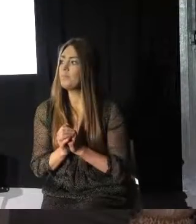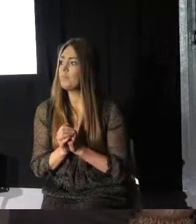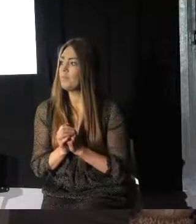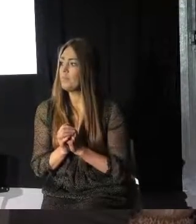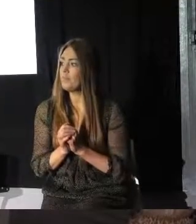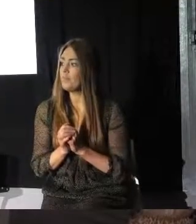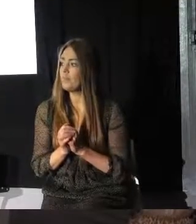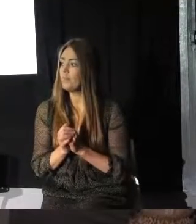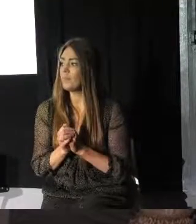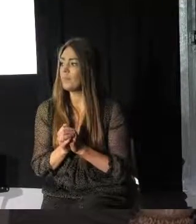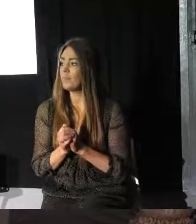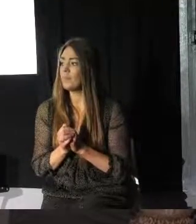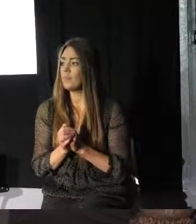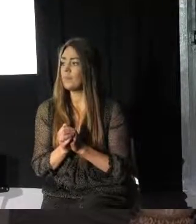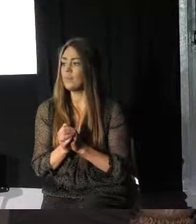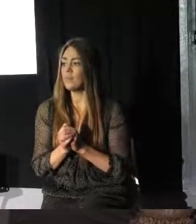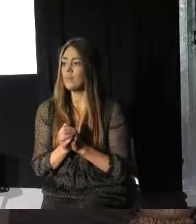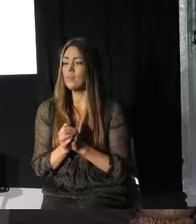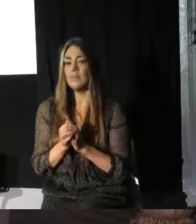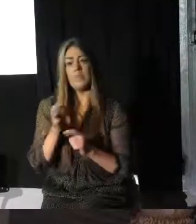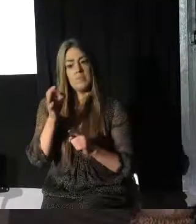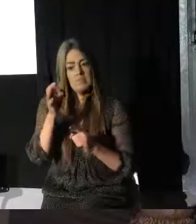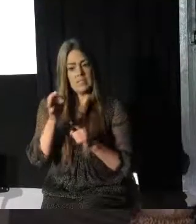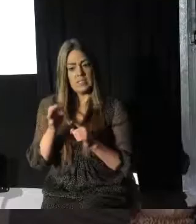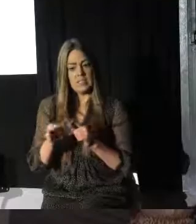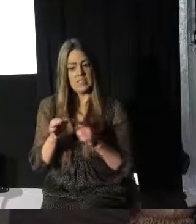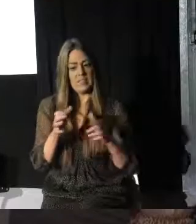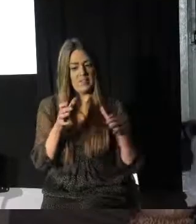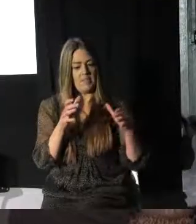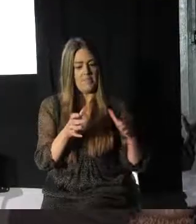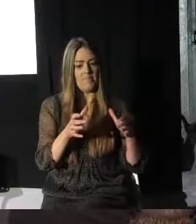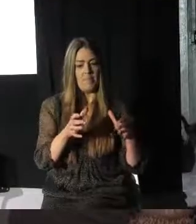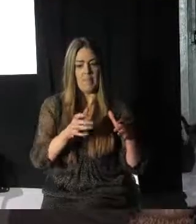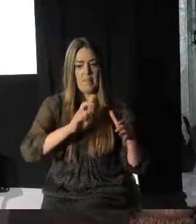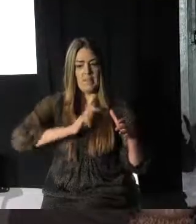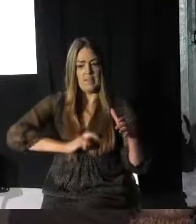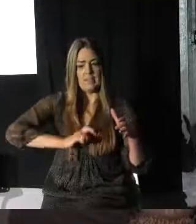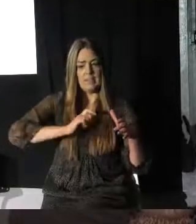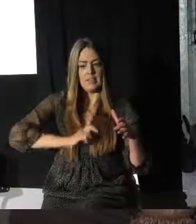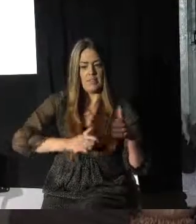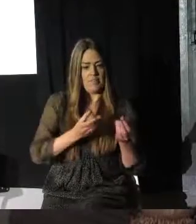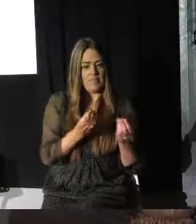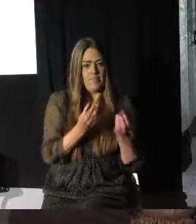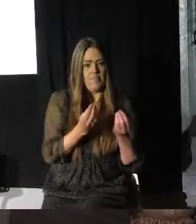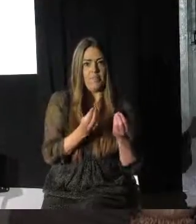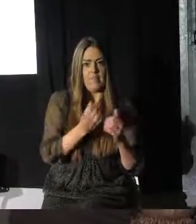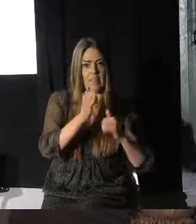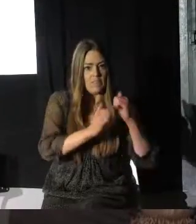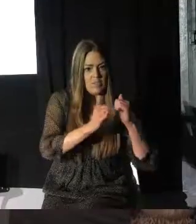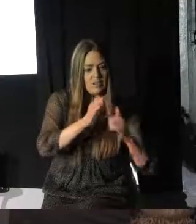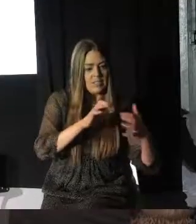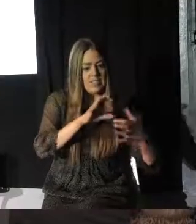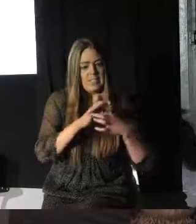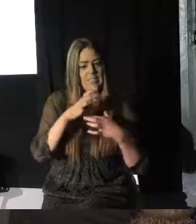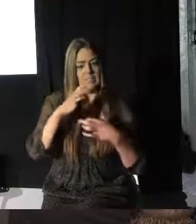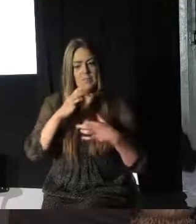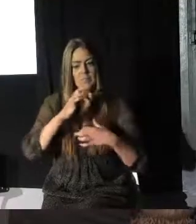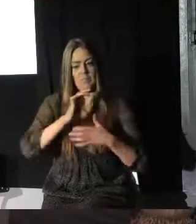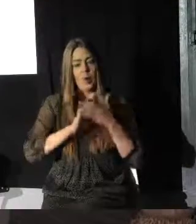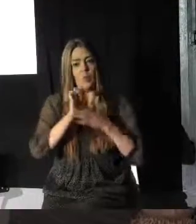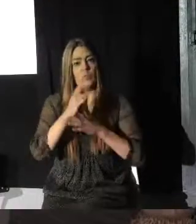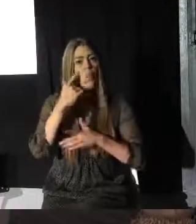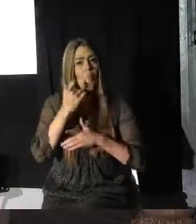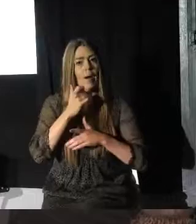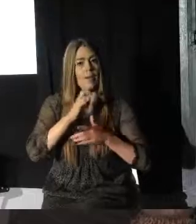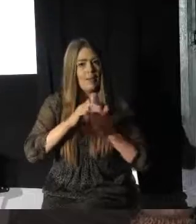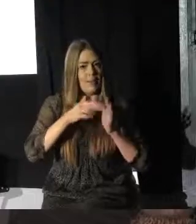that a certain set of physical infrastructures that relate to cultural whiteness were made and made